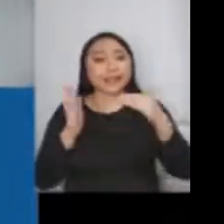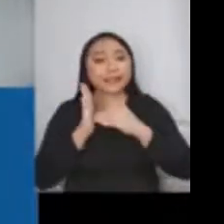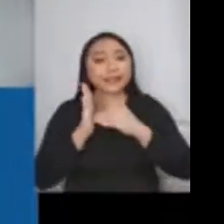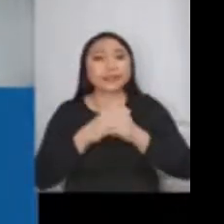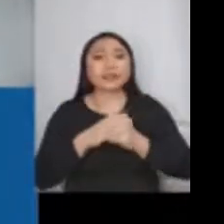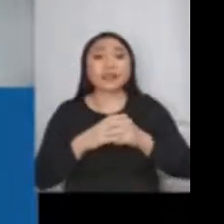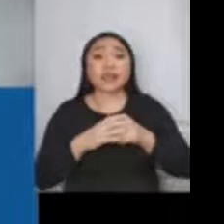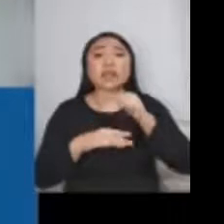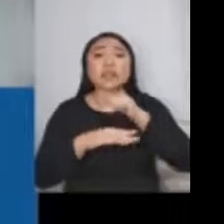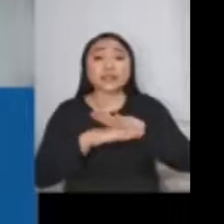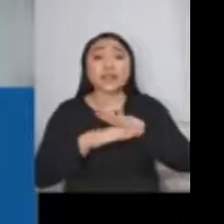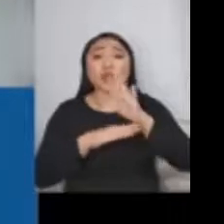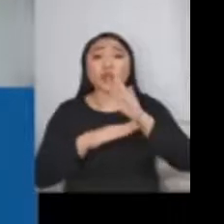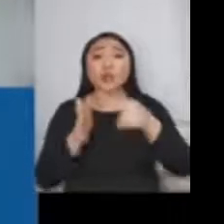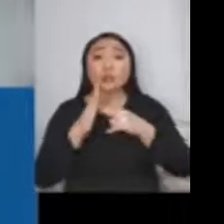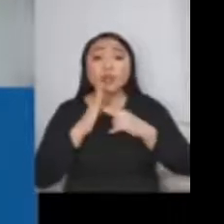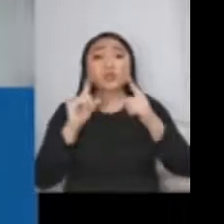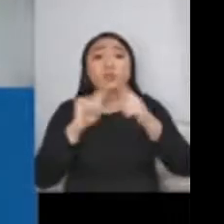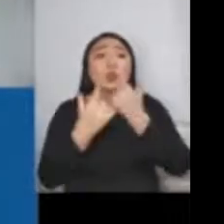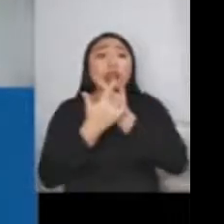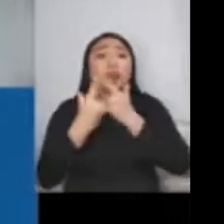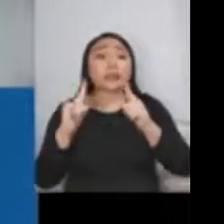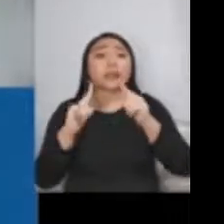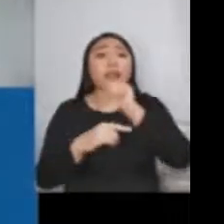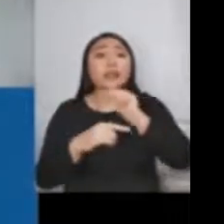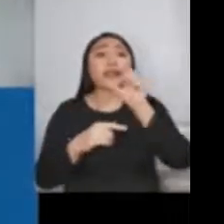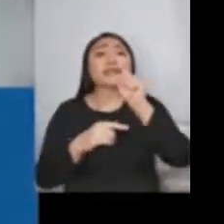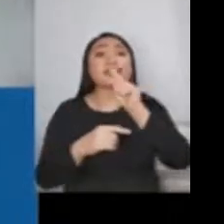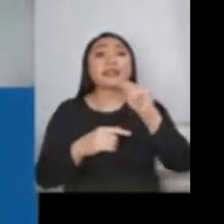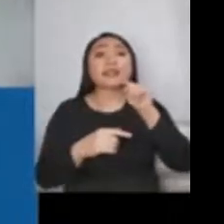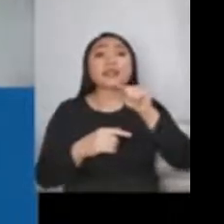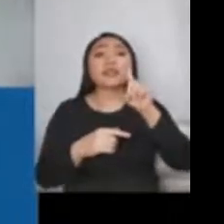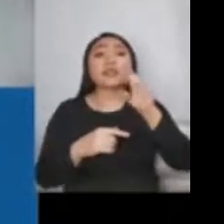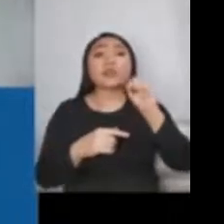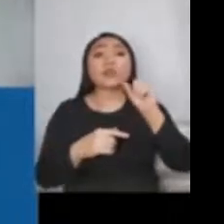library@stii.dost.gov.ph. Okay, so again, you send your request to